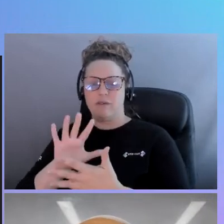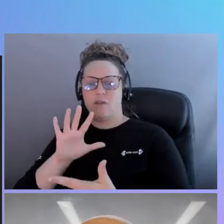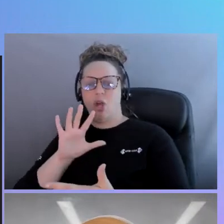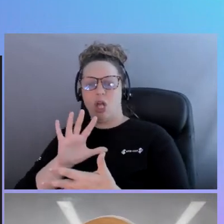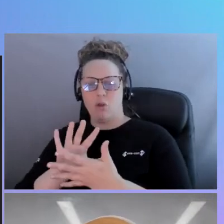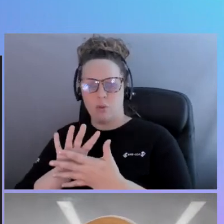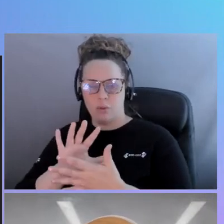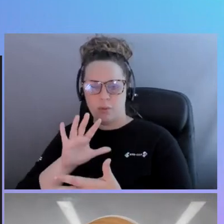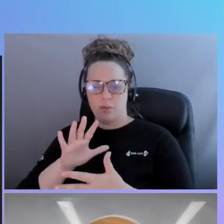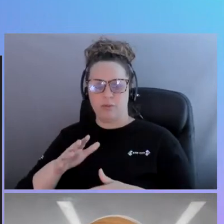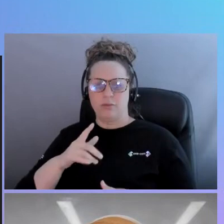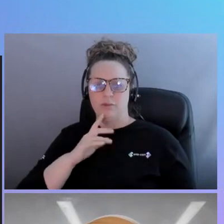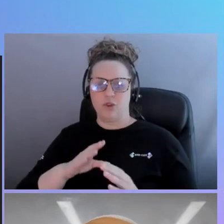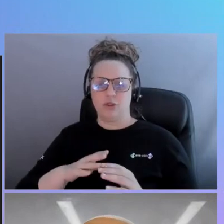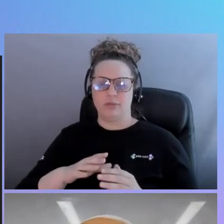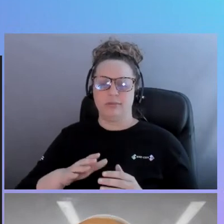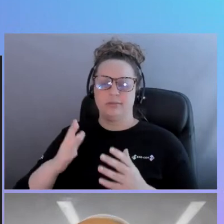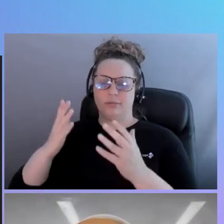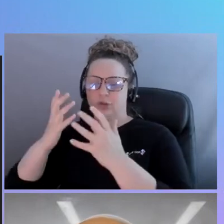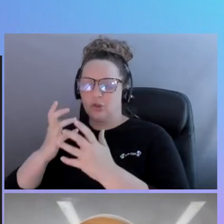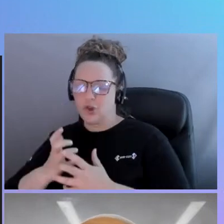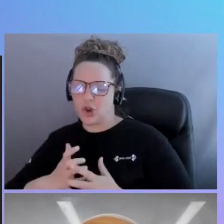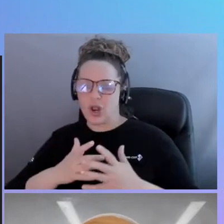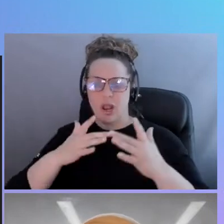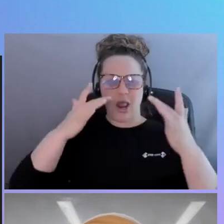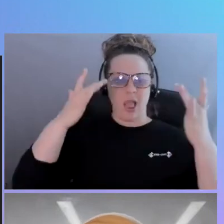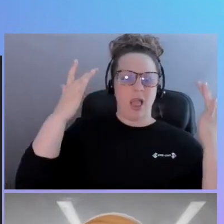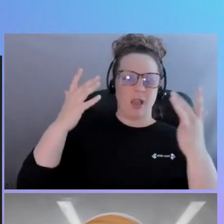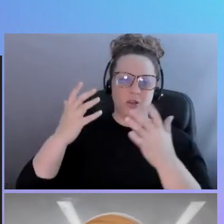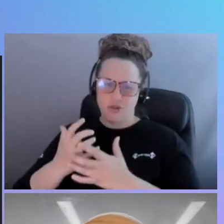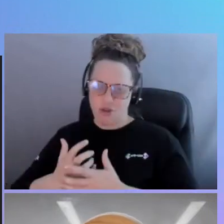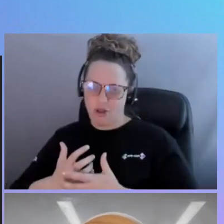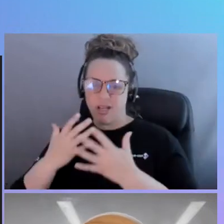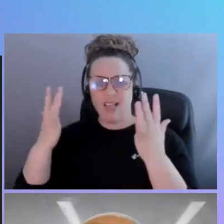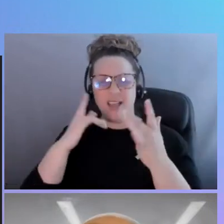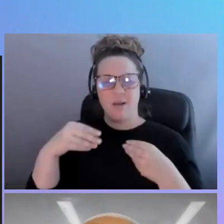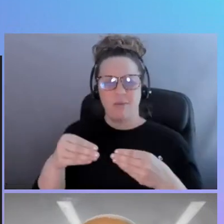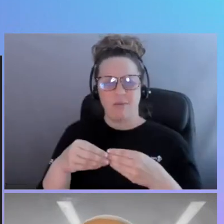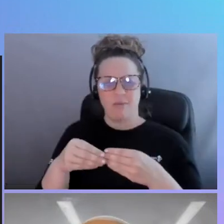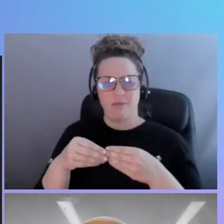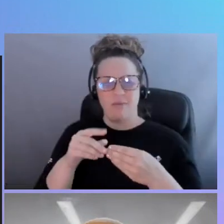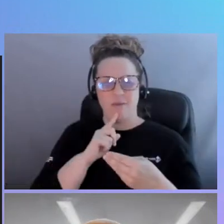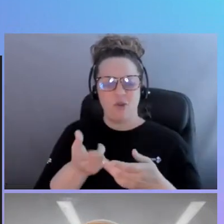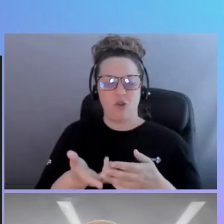light mode, and default and increased contrast.